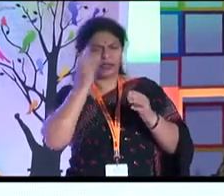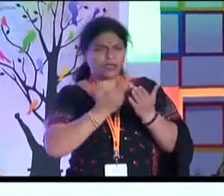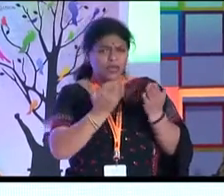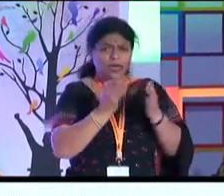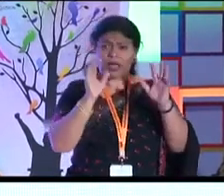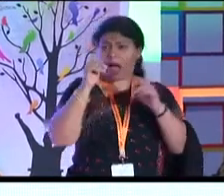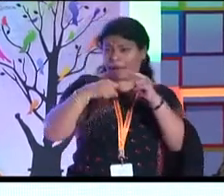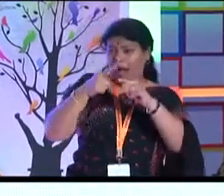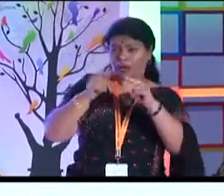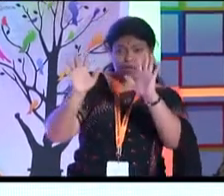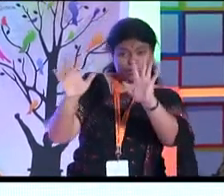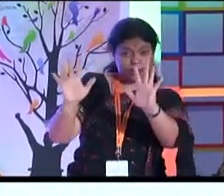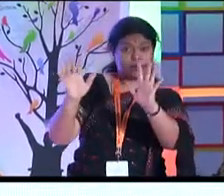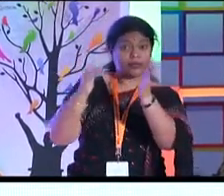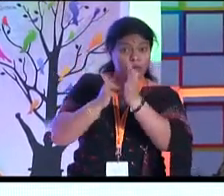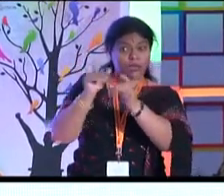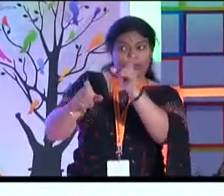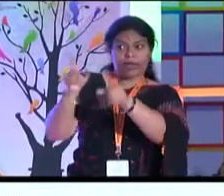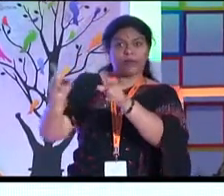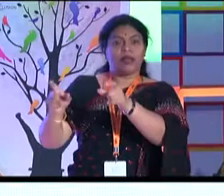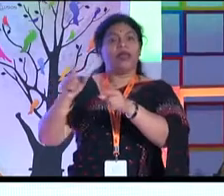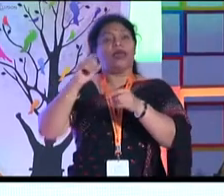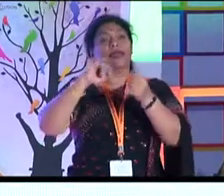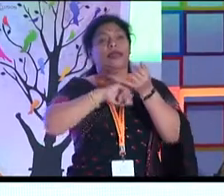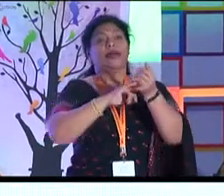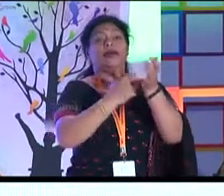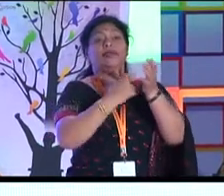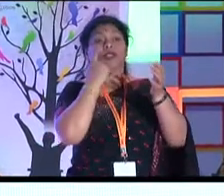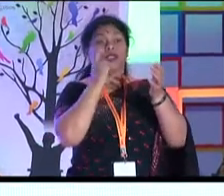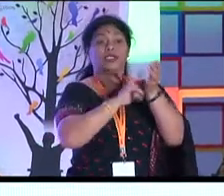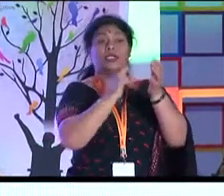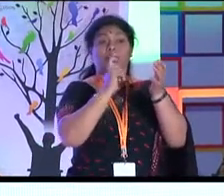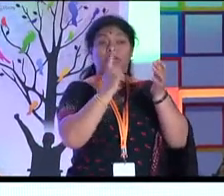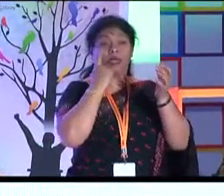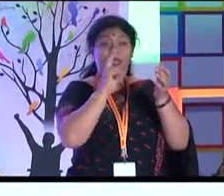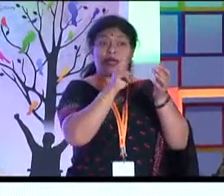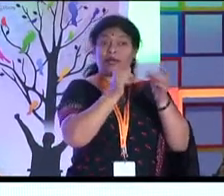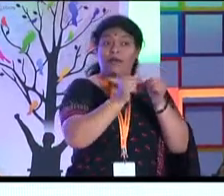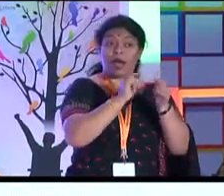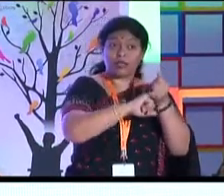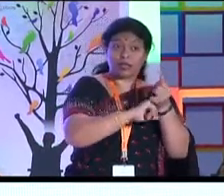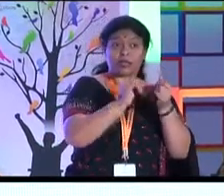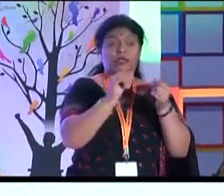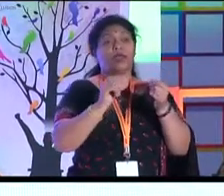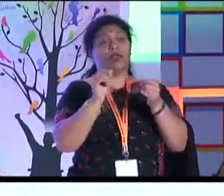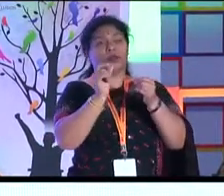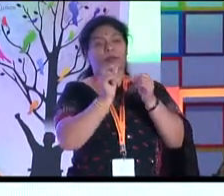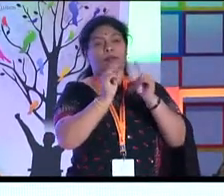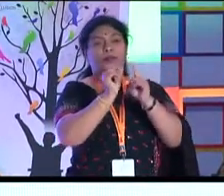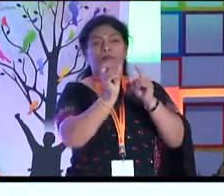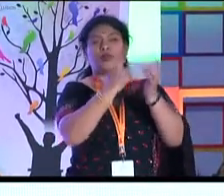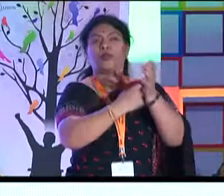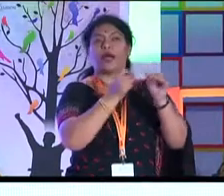10,000 people in a village called Srinivaspura in Kola district. We will study them from the age of